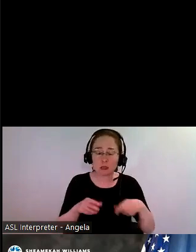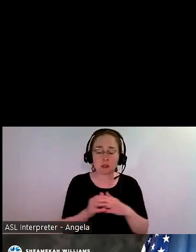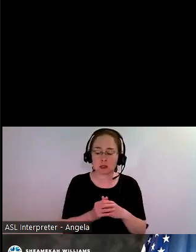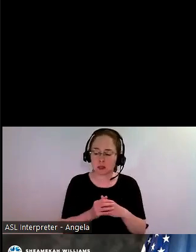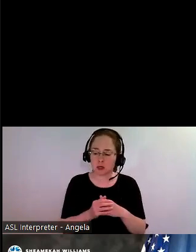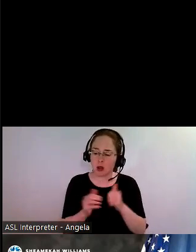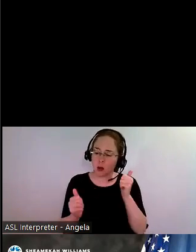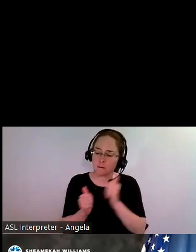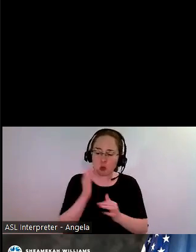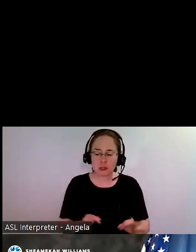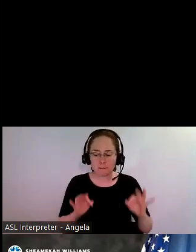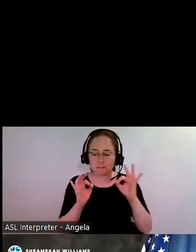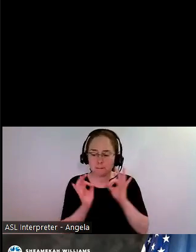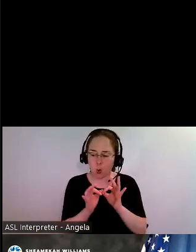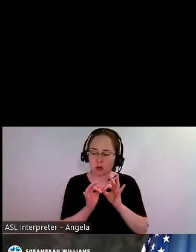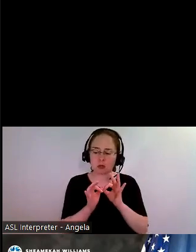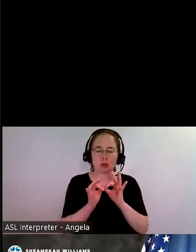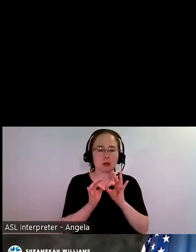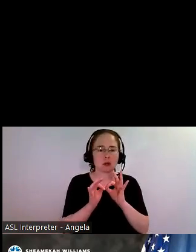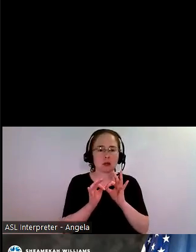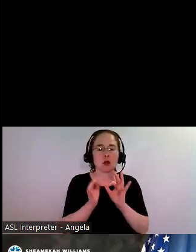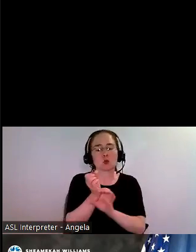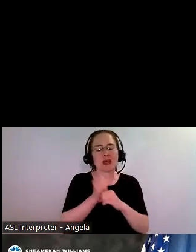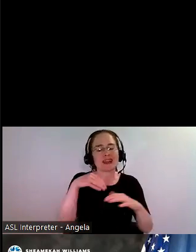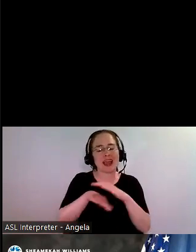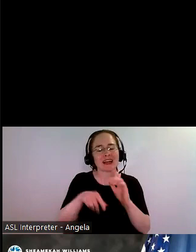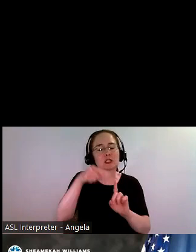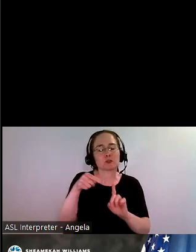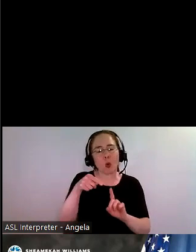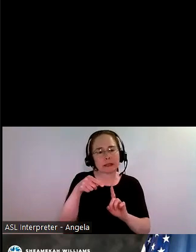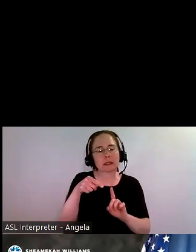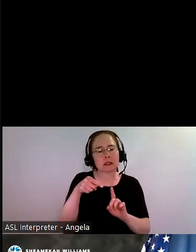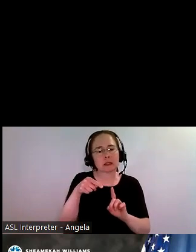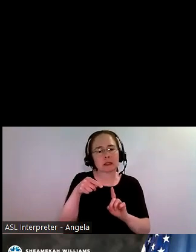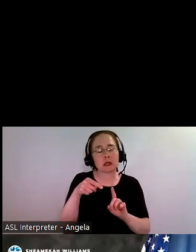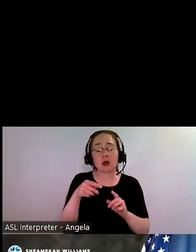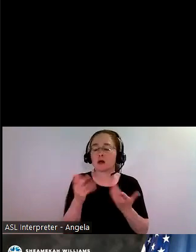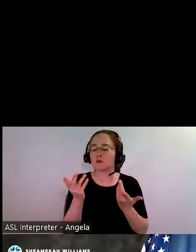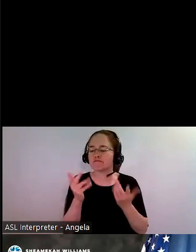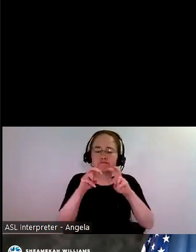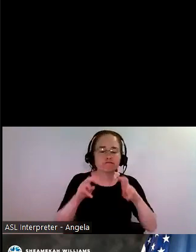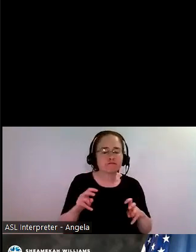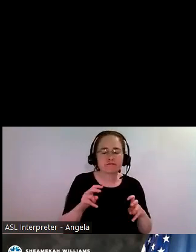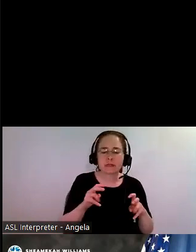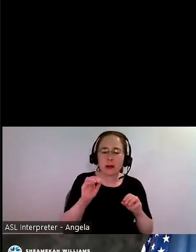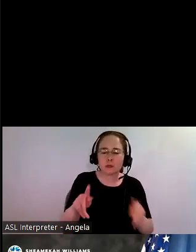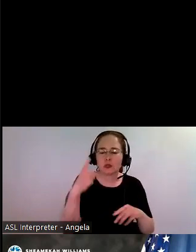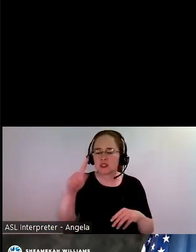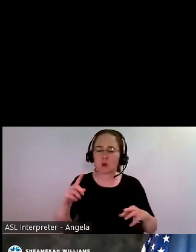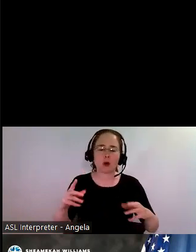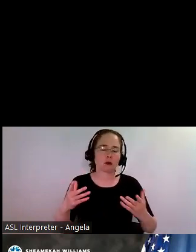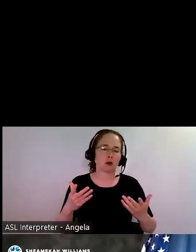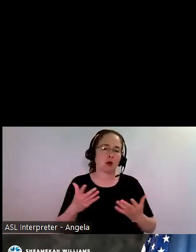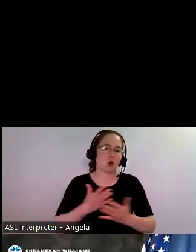most important, creating that access point. Within this continuum, you're looking at opportunities for respite care. You're looking at